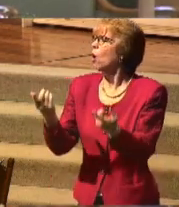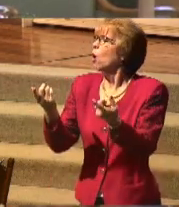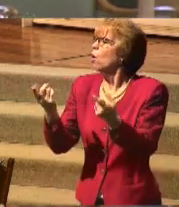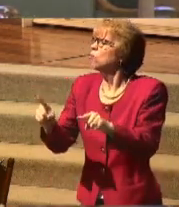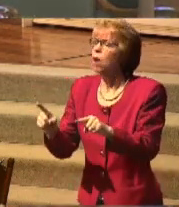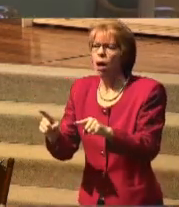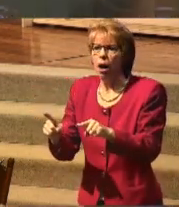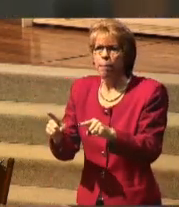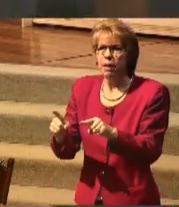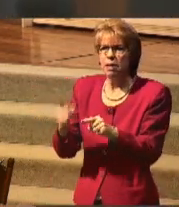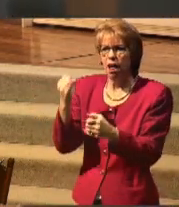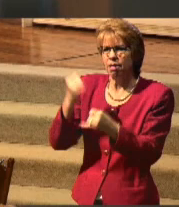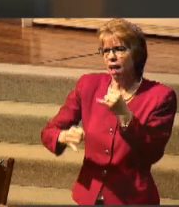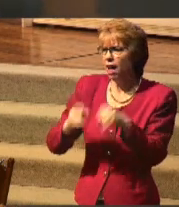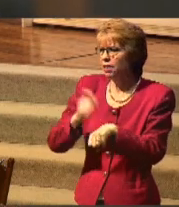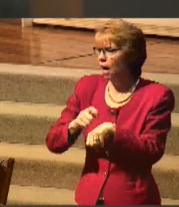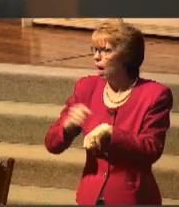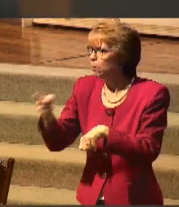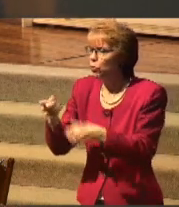prayed and food was not in front of you?